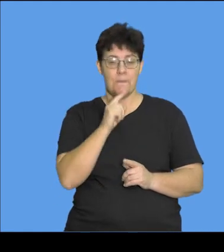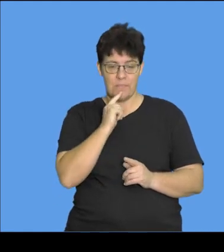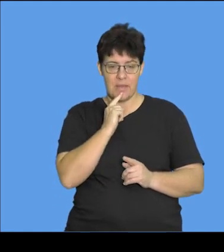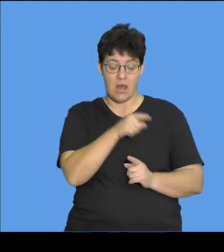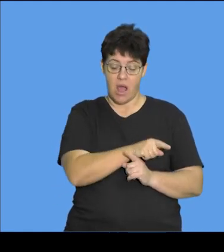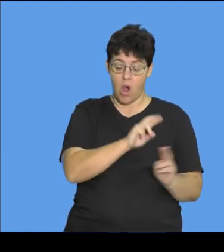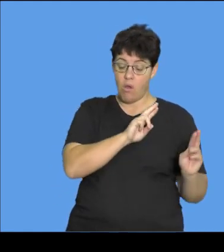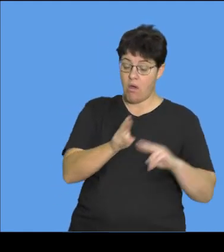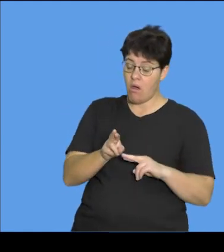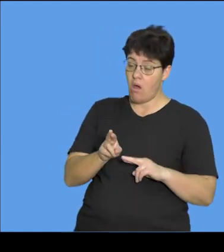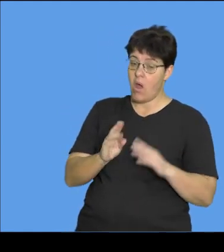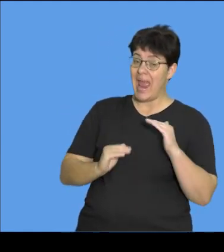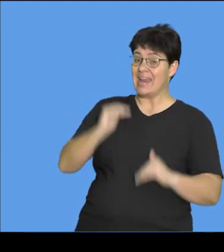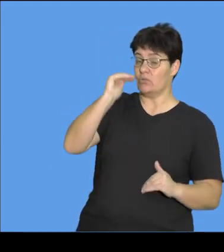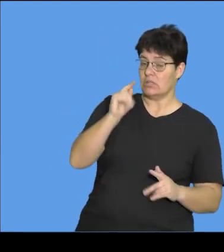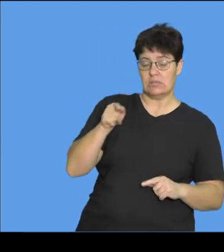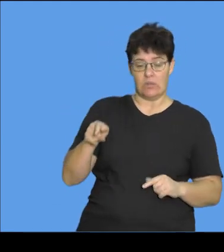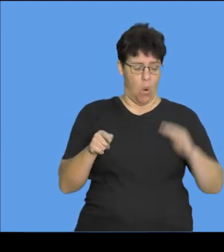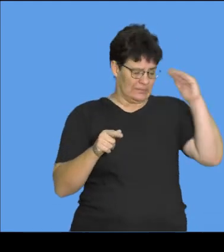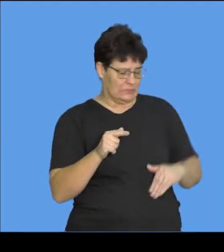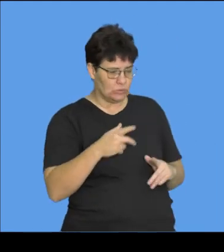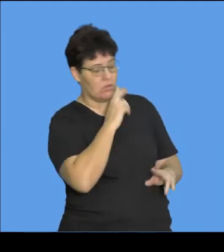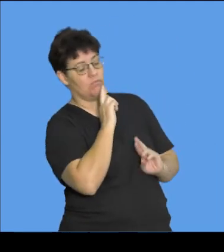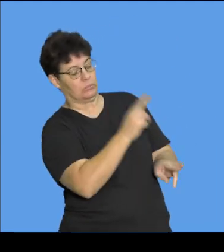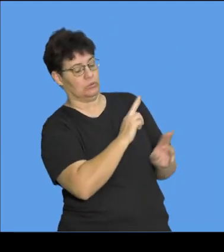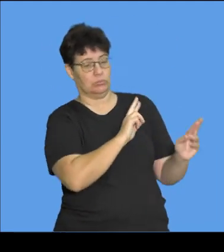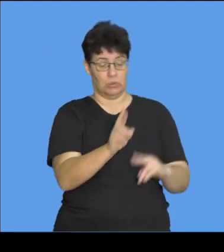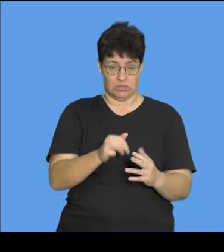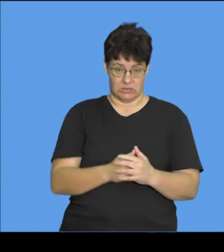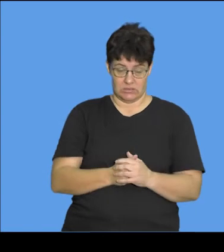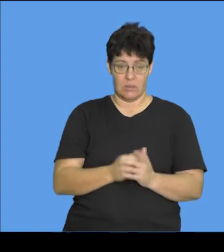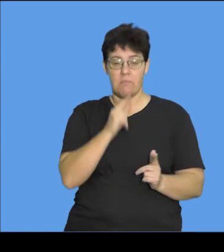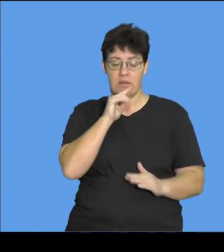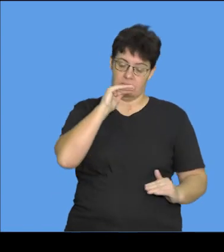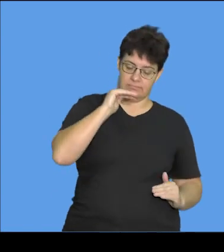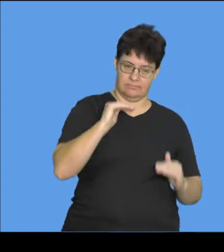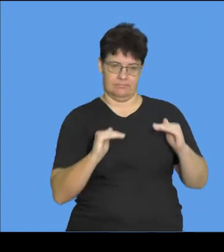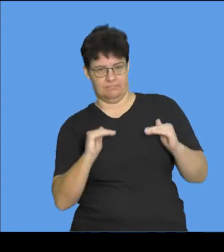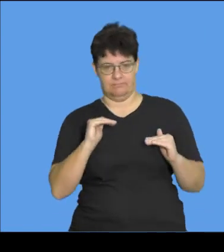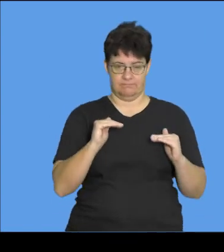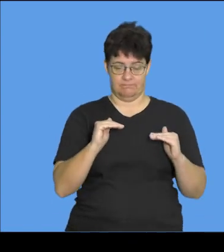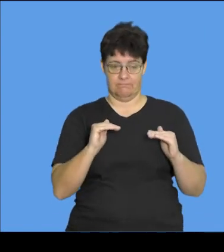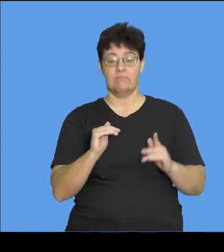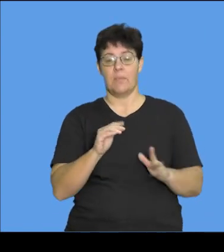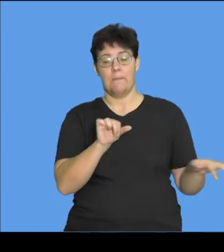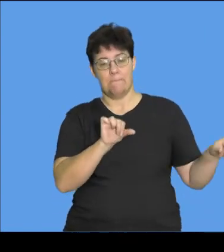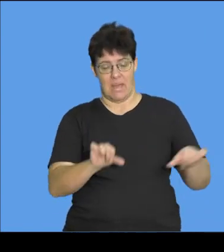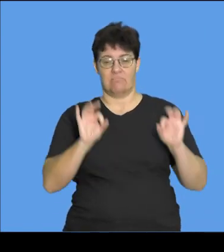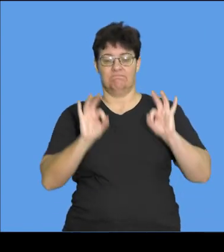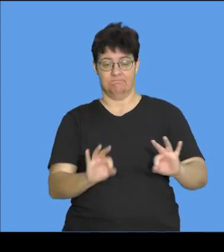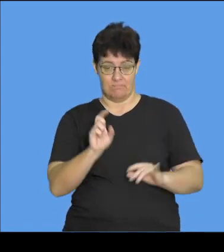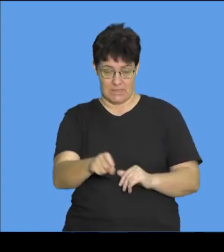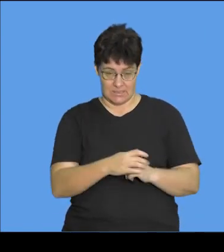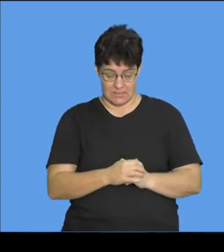increase or responding to a decrease. And the idea is to be able to bring that balance back in the body, and that